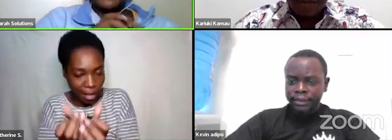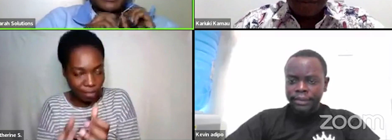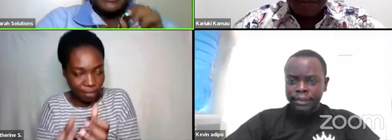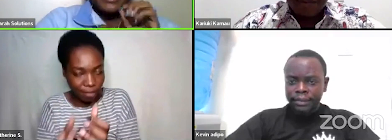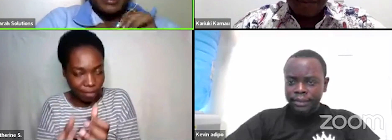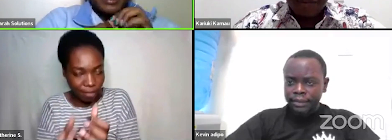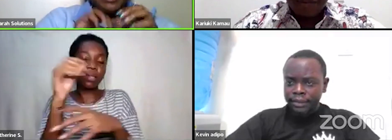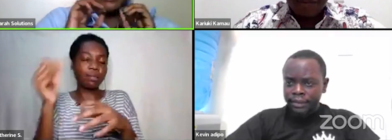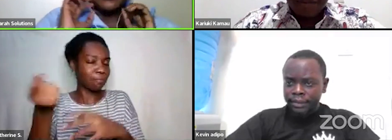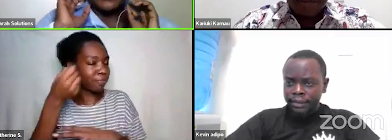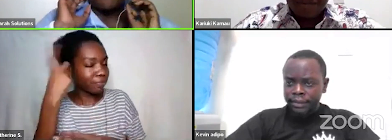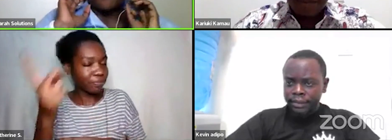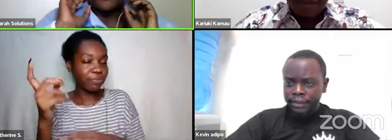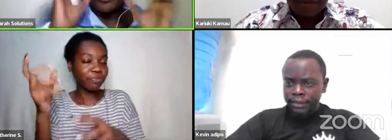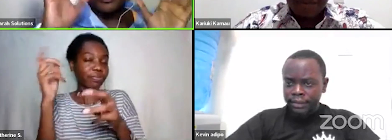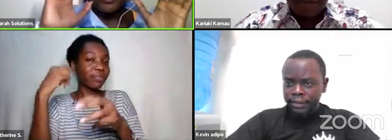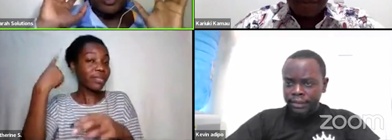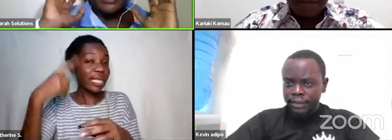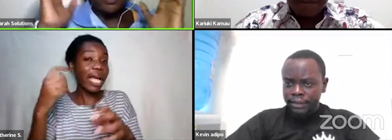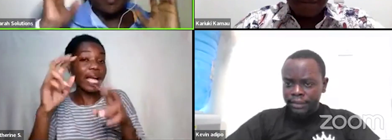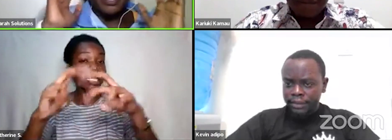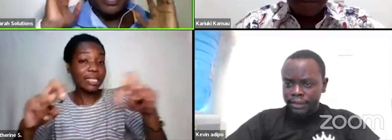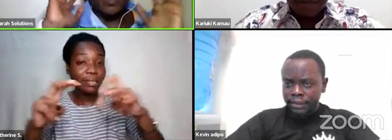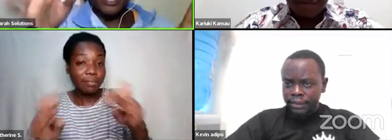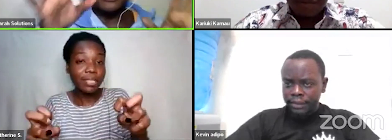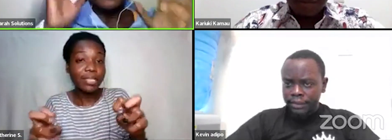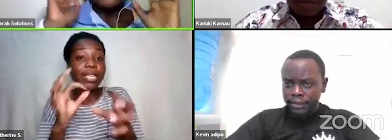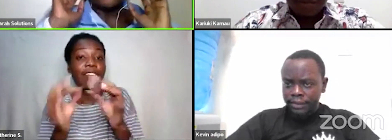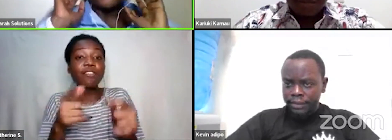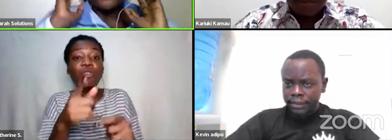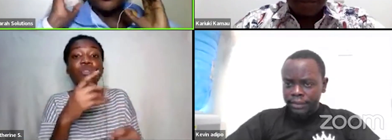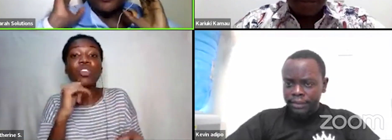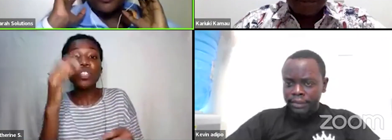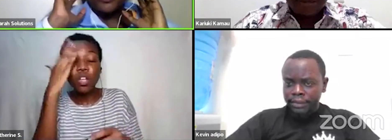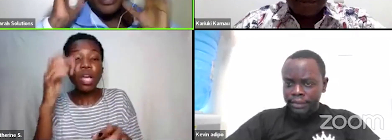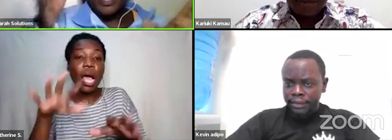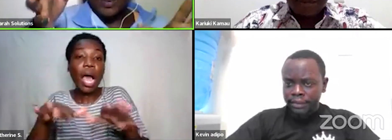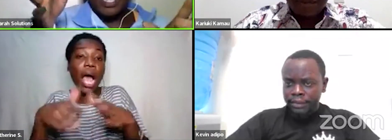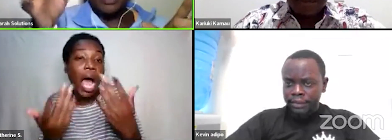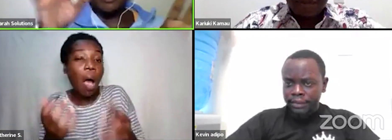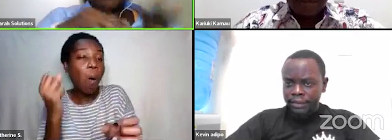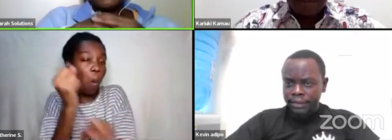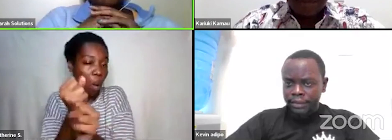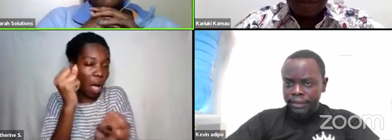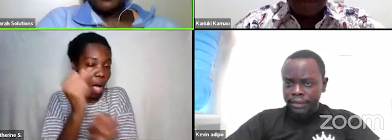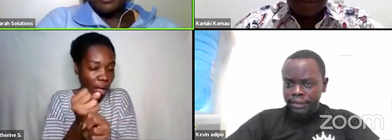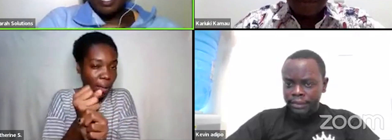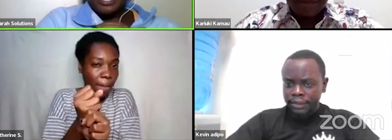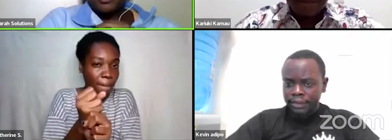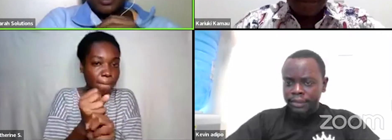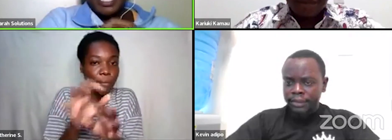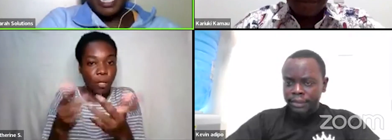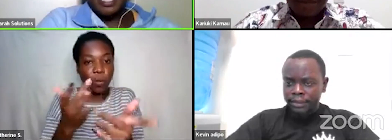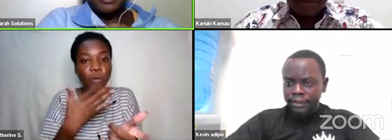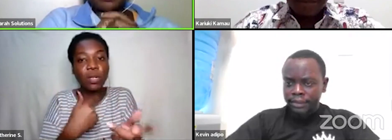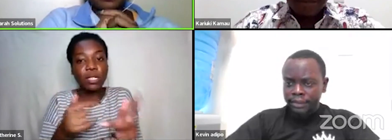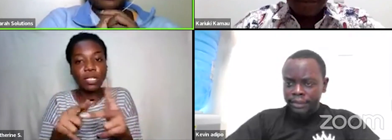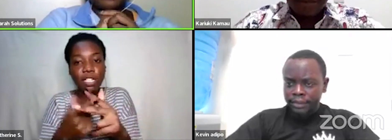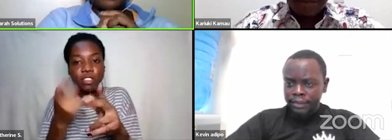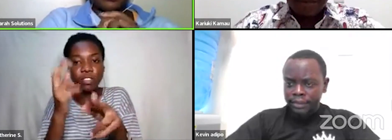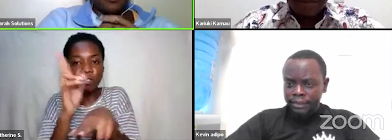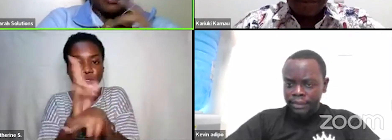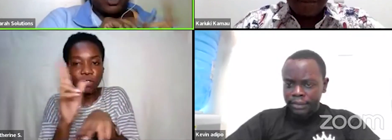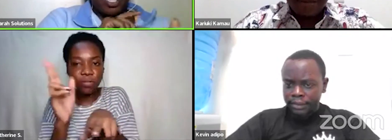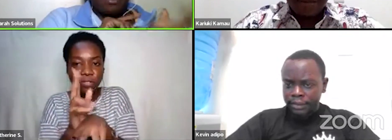assessments. Understanding, like if you do not know how psychometrics works or you want to start using them, please join their